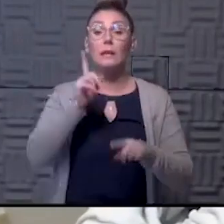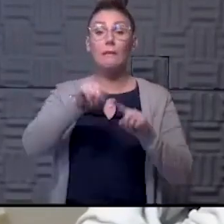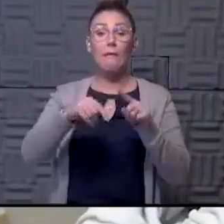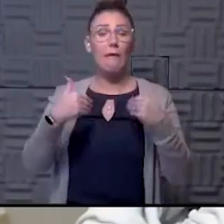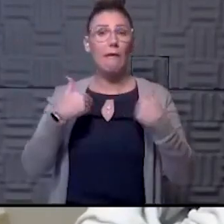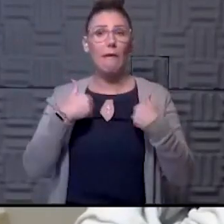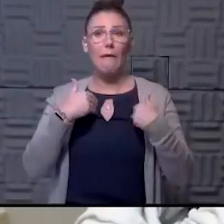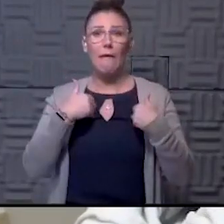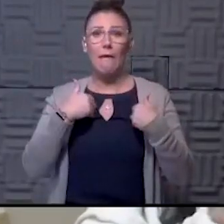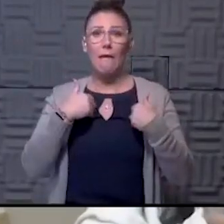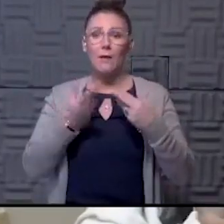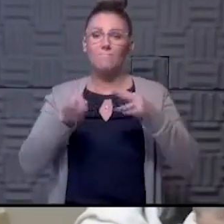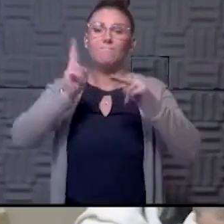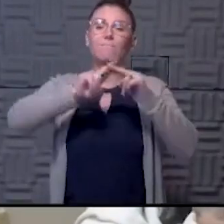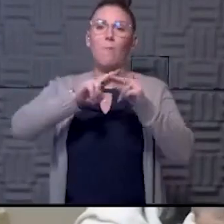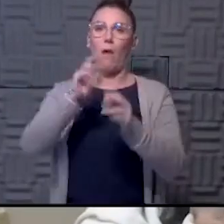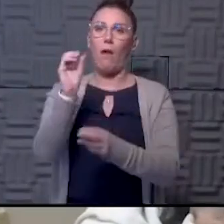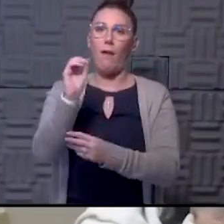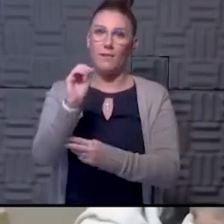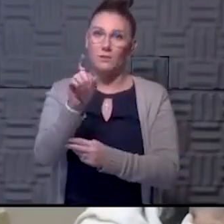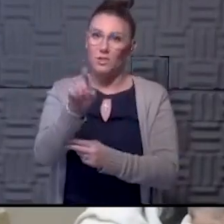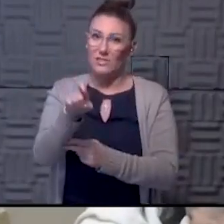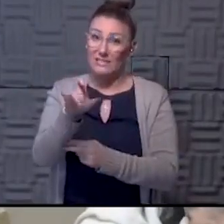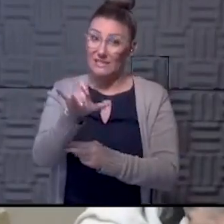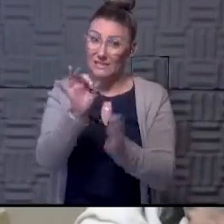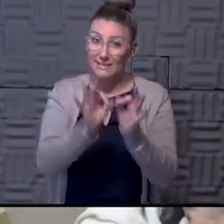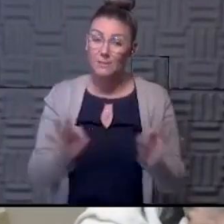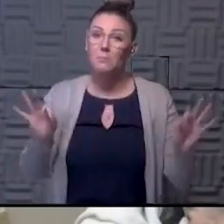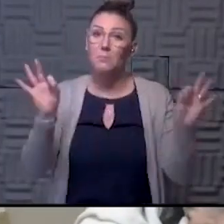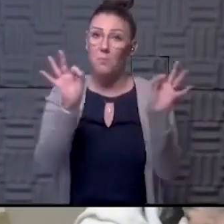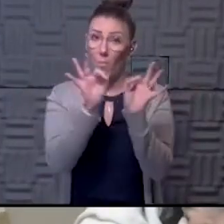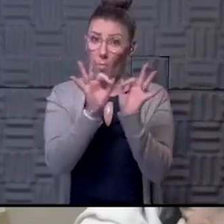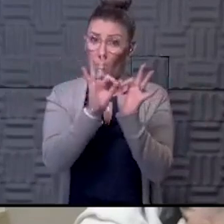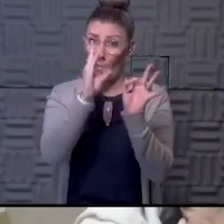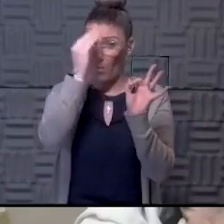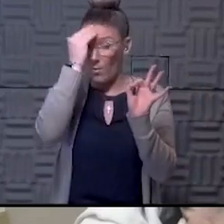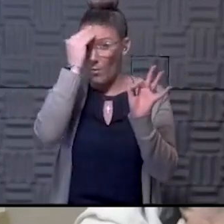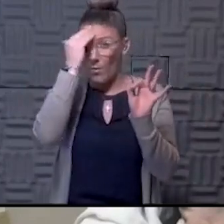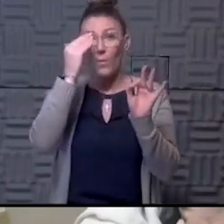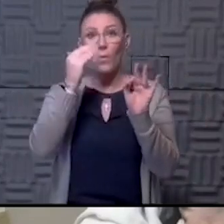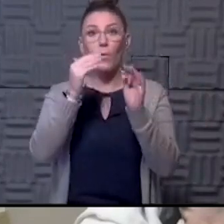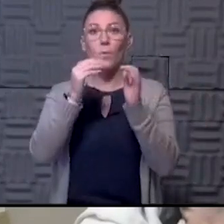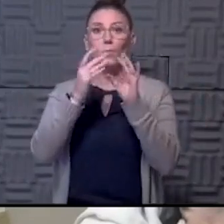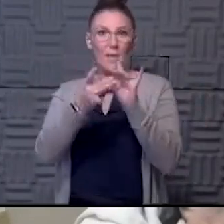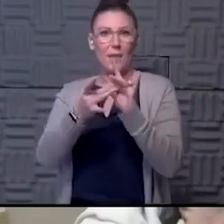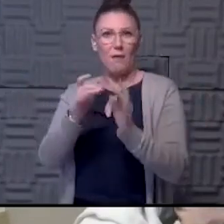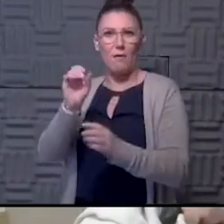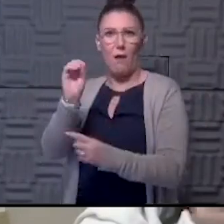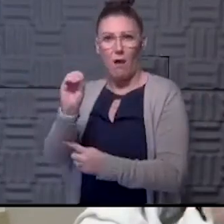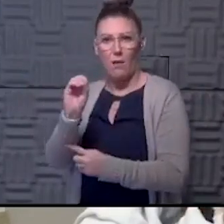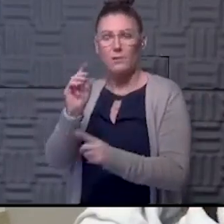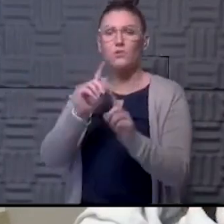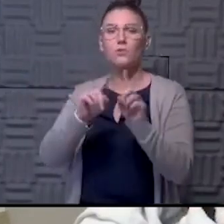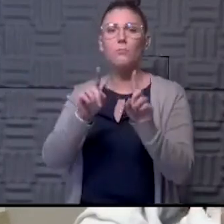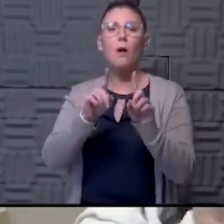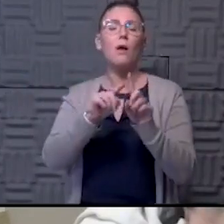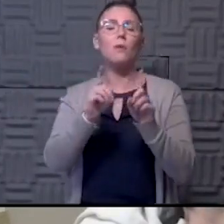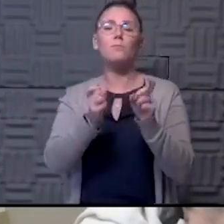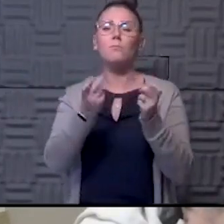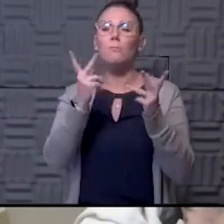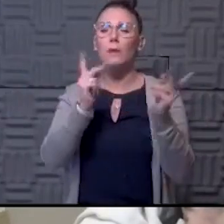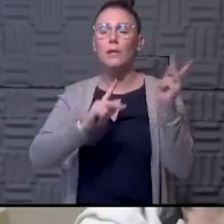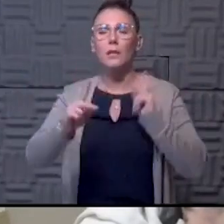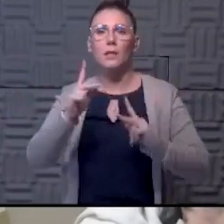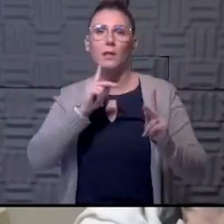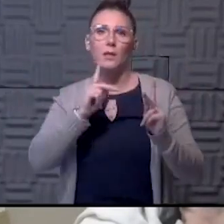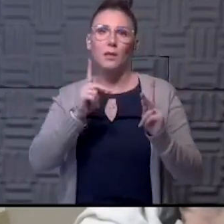increased oxygen needs. So that's important too, as far as the oxygen level goes. But many of the patients are having increased